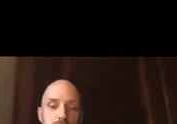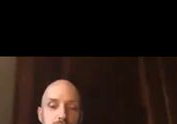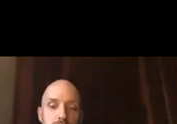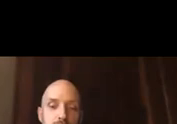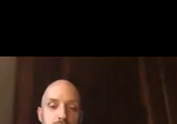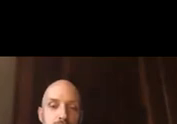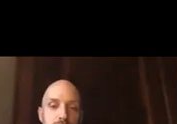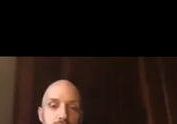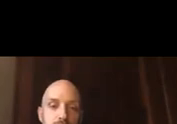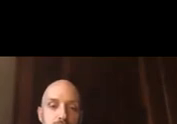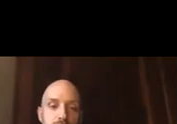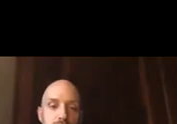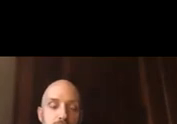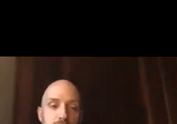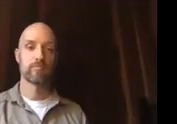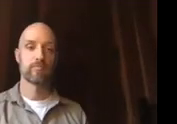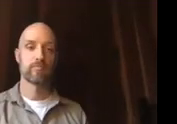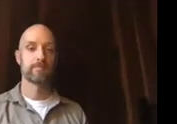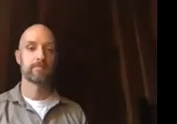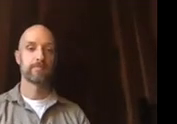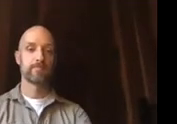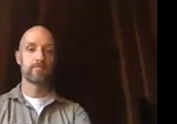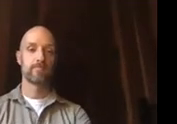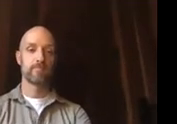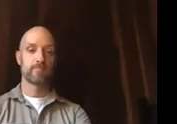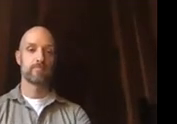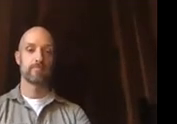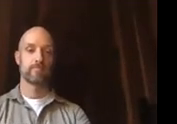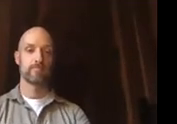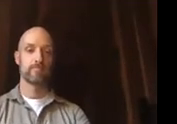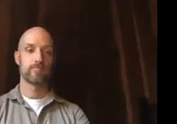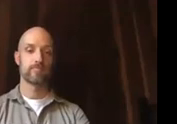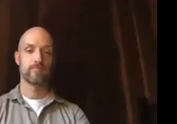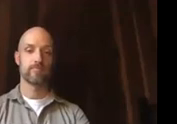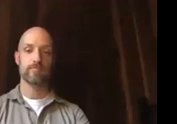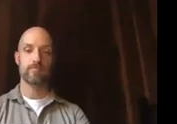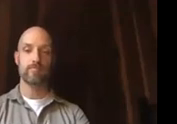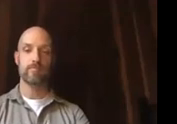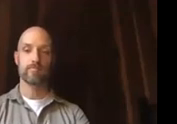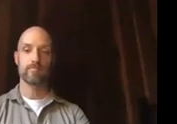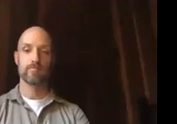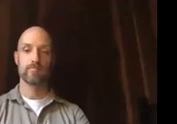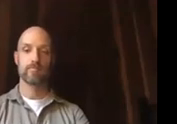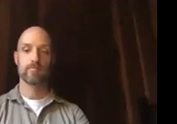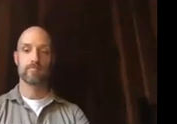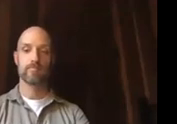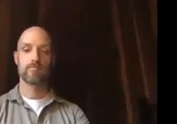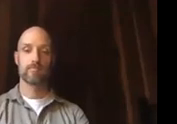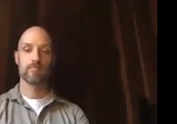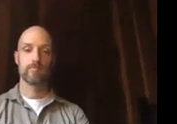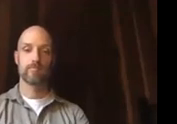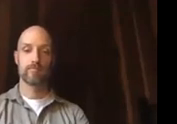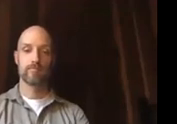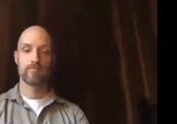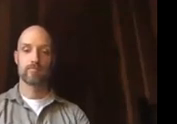who just can't access the telehealth services for a variety of reasons. But I